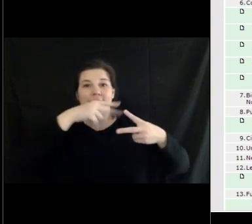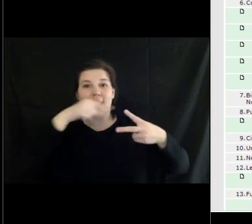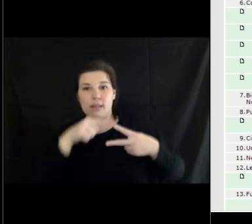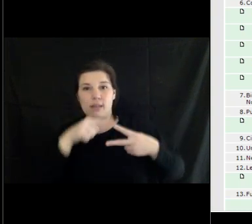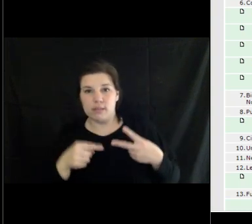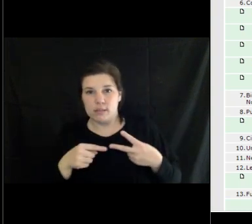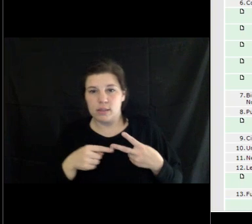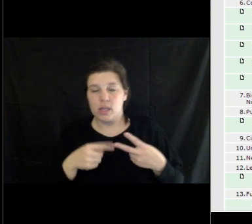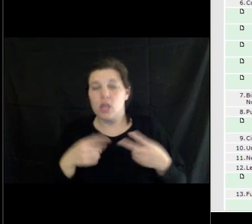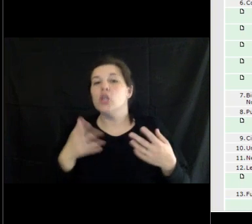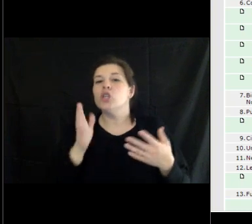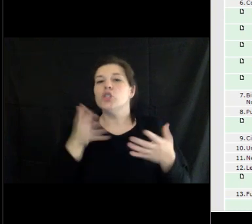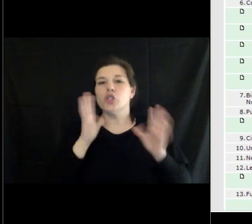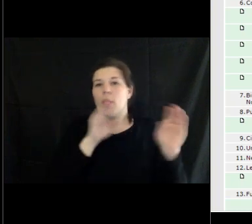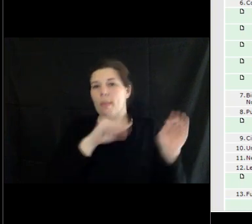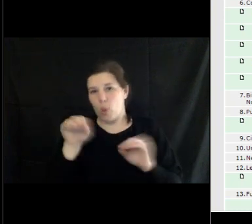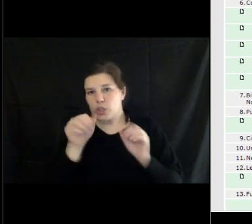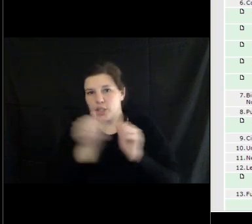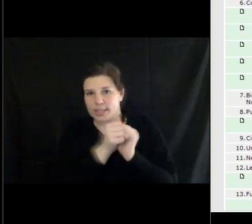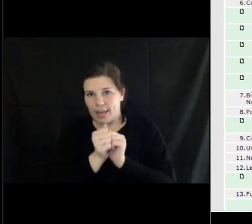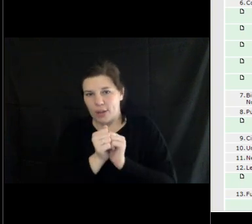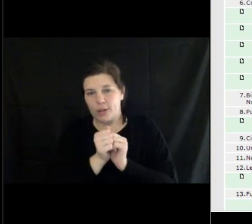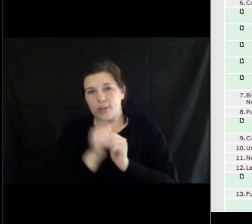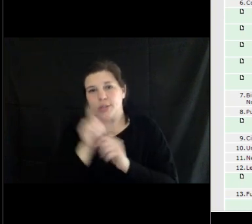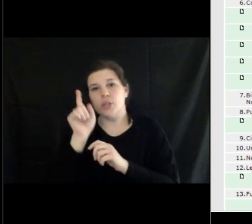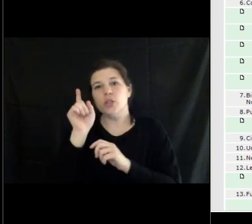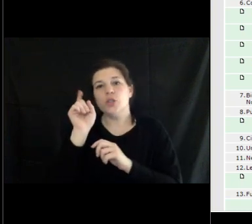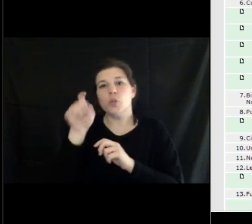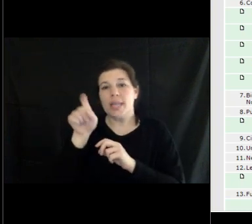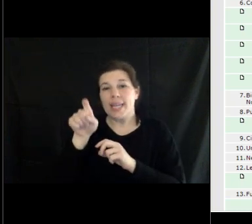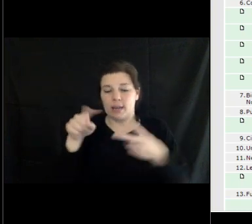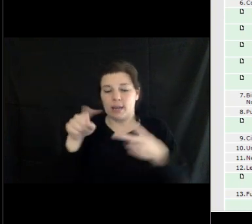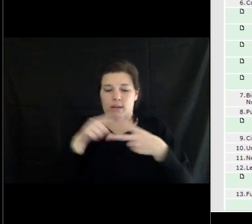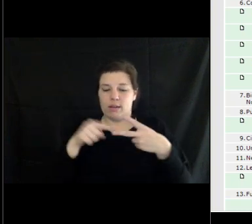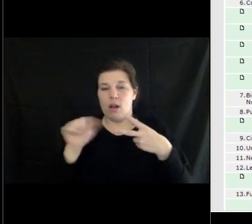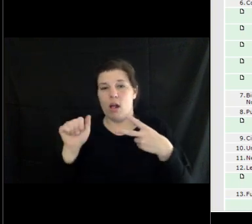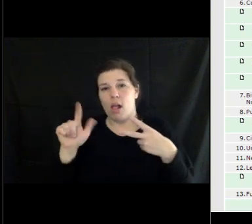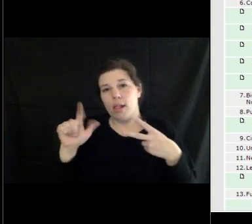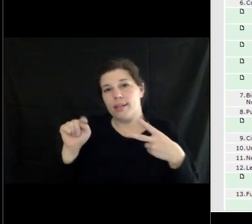make the motion together. So we just need Sure. we have a representative and now we need an alternate.